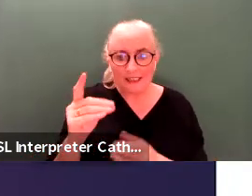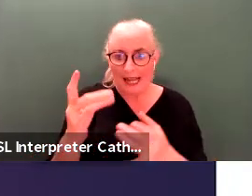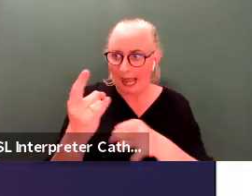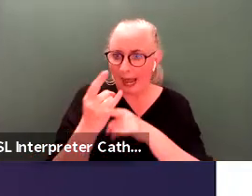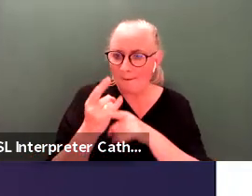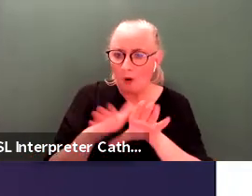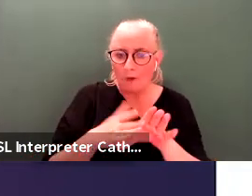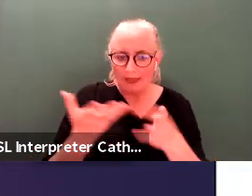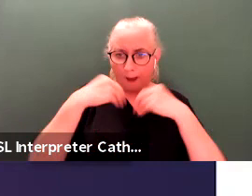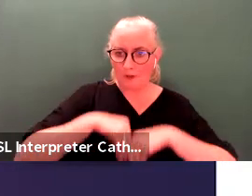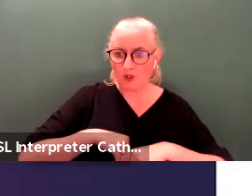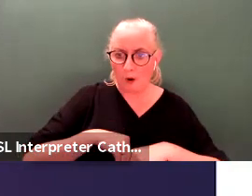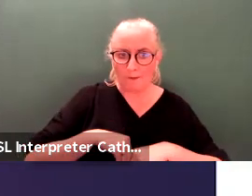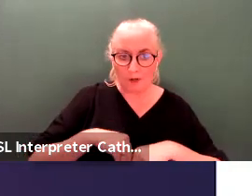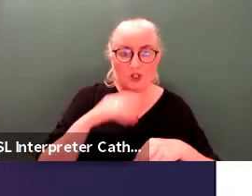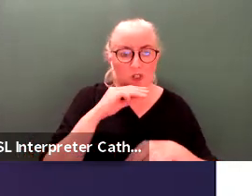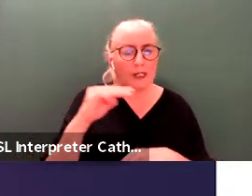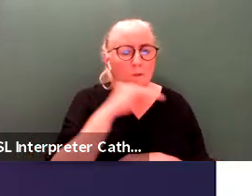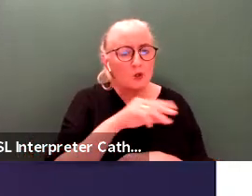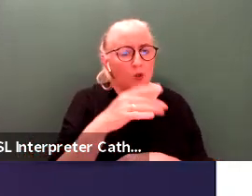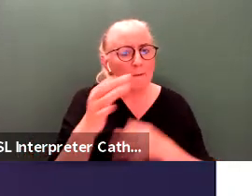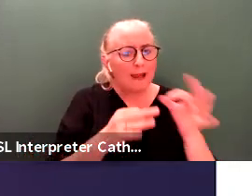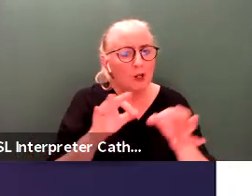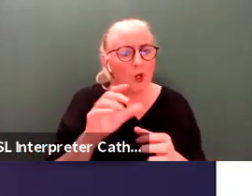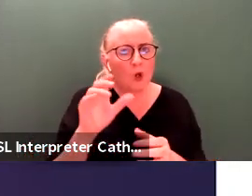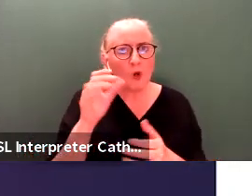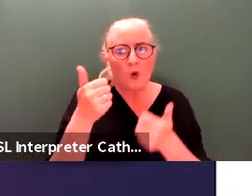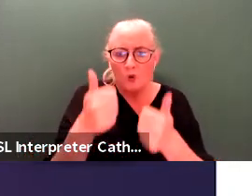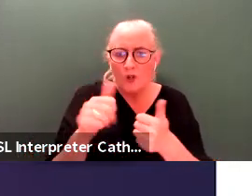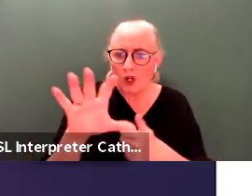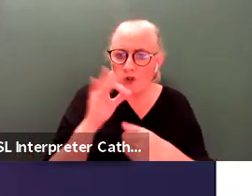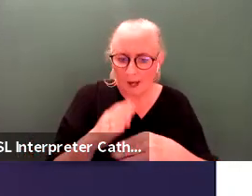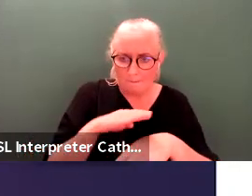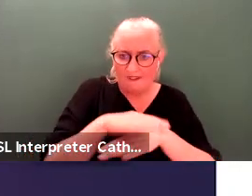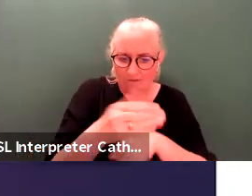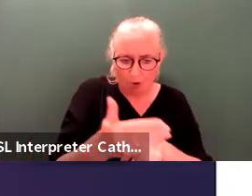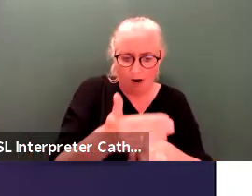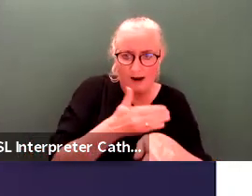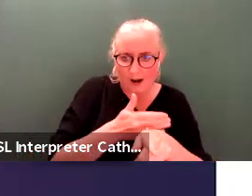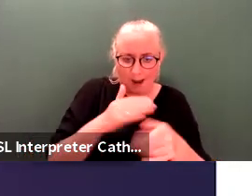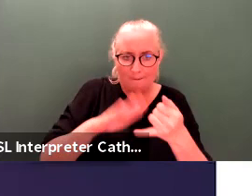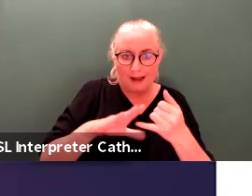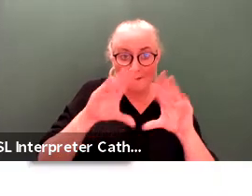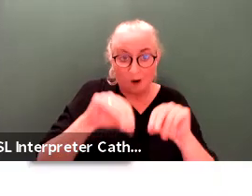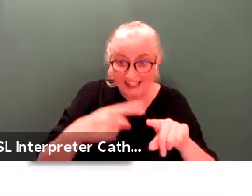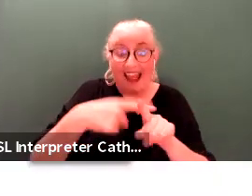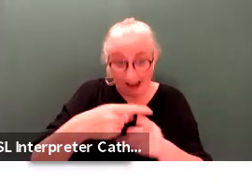really, really important that you make good choices during perimenopause and menopause as well,